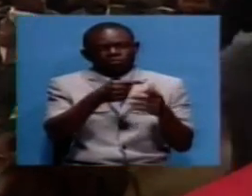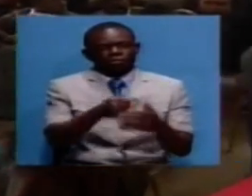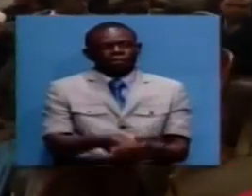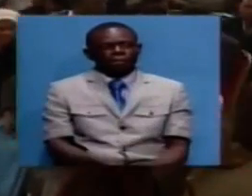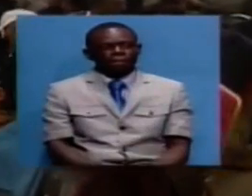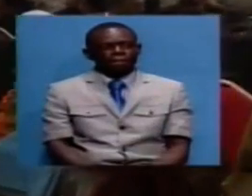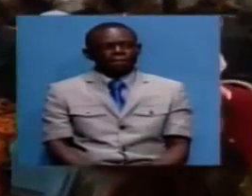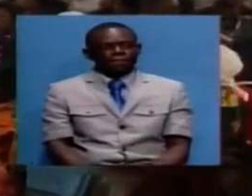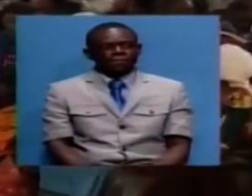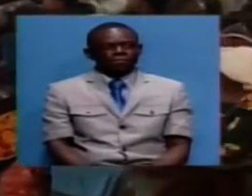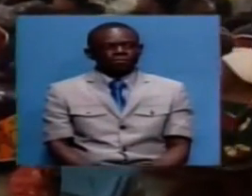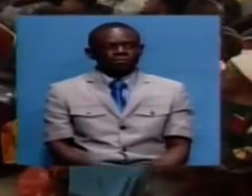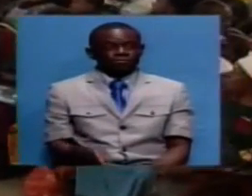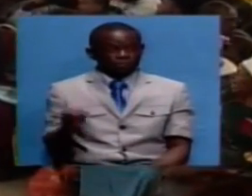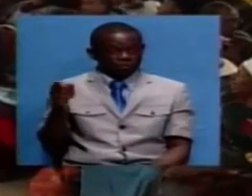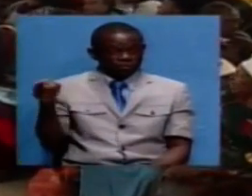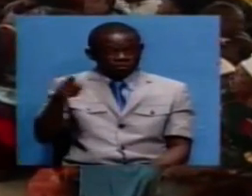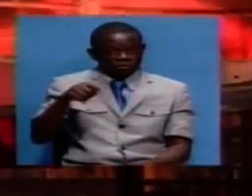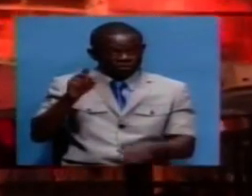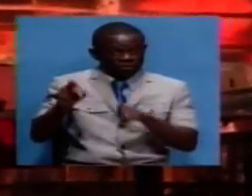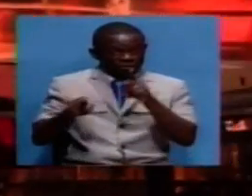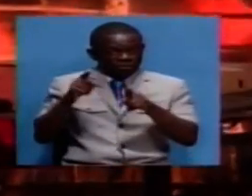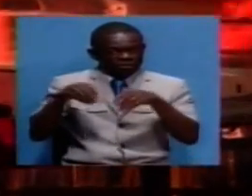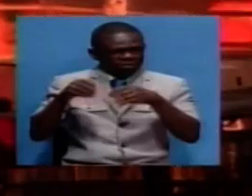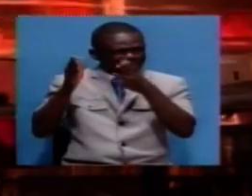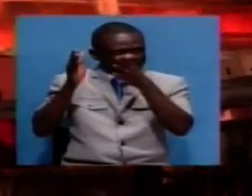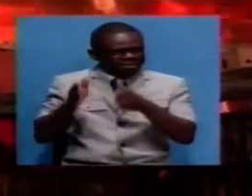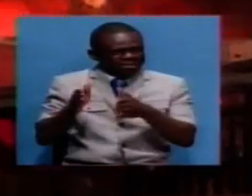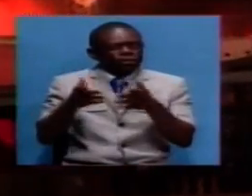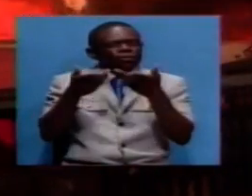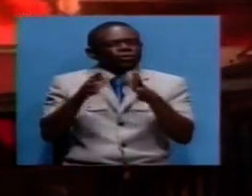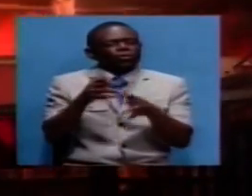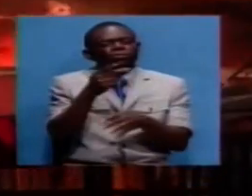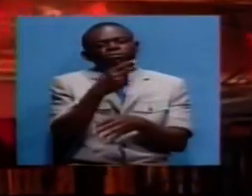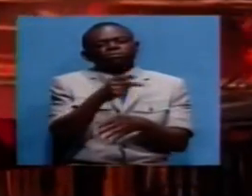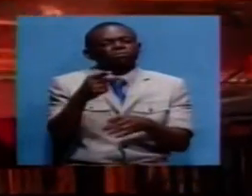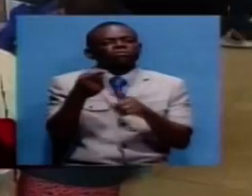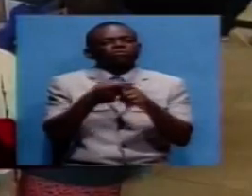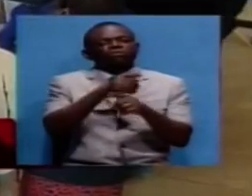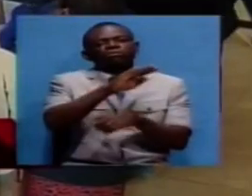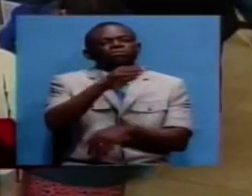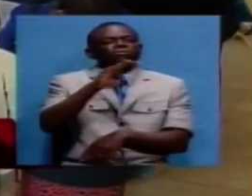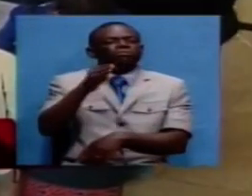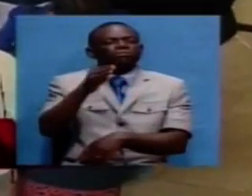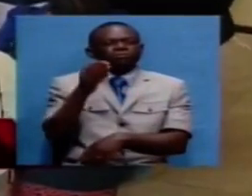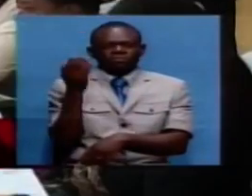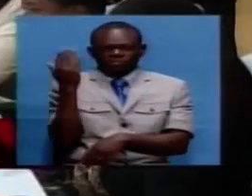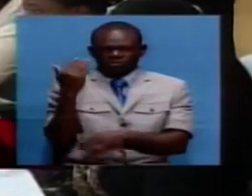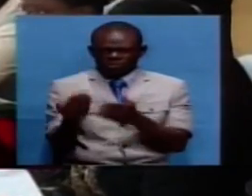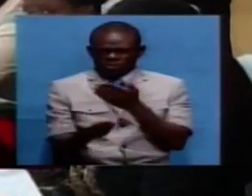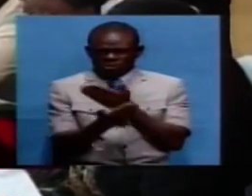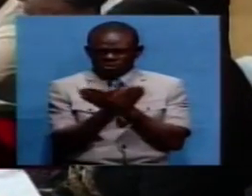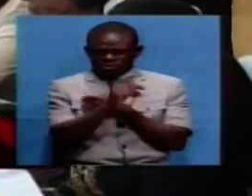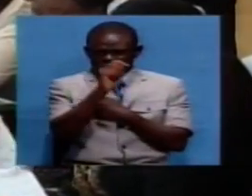some of the affected traders from Lusaka City Market, which was gutted in the early hours of Tuesday. They gathered at the Lusaka City Council to